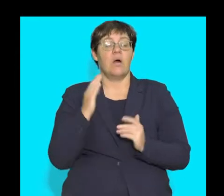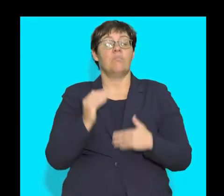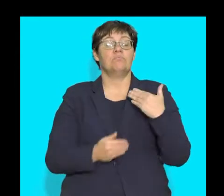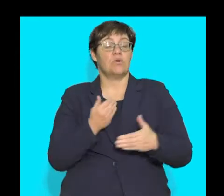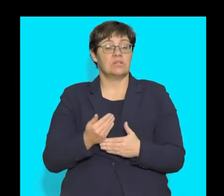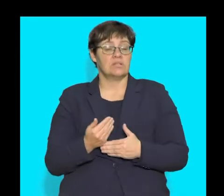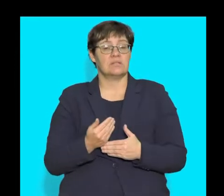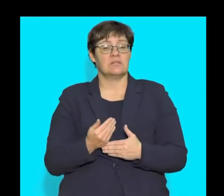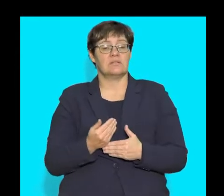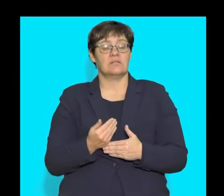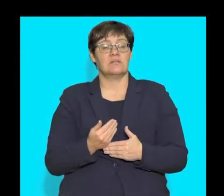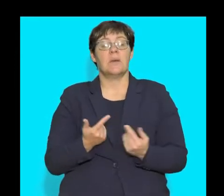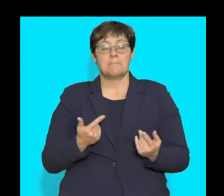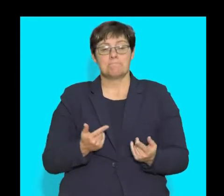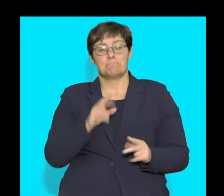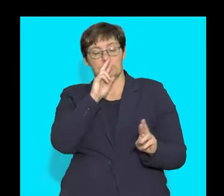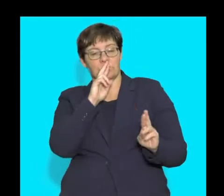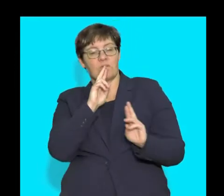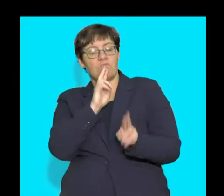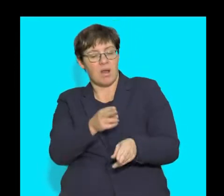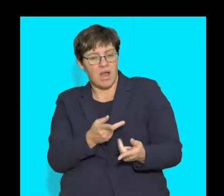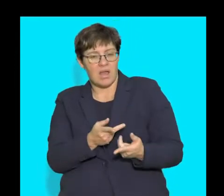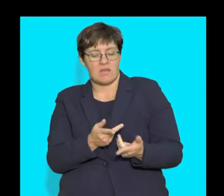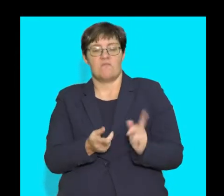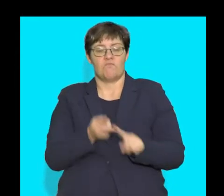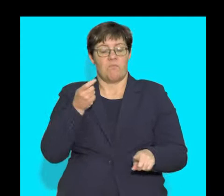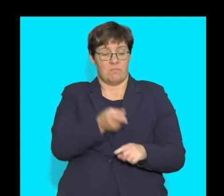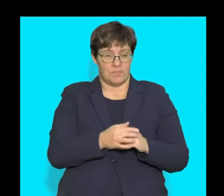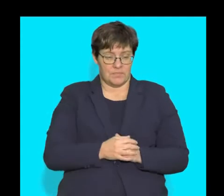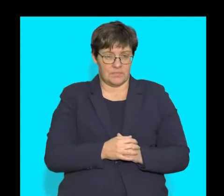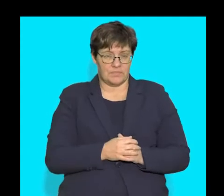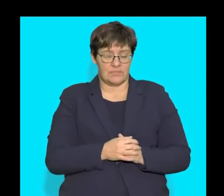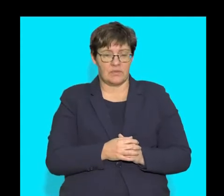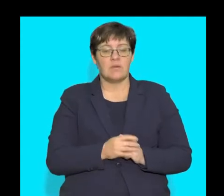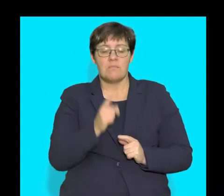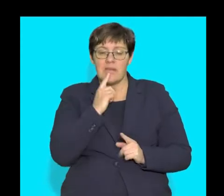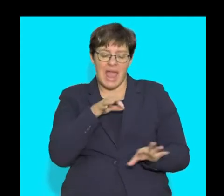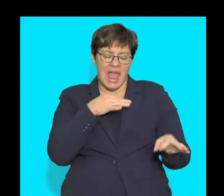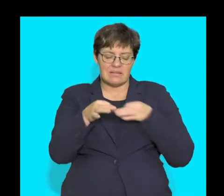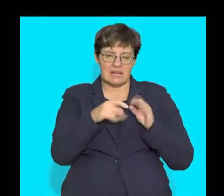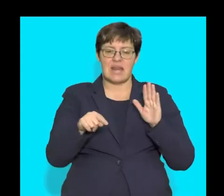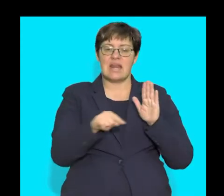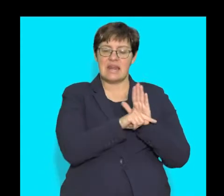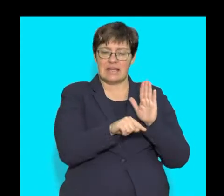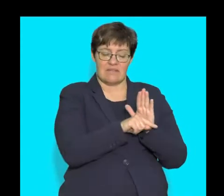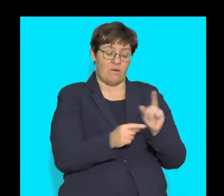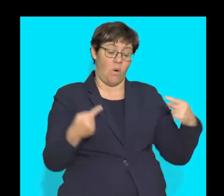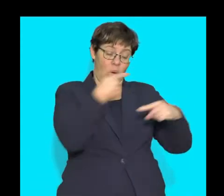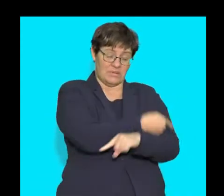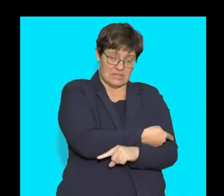that refers to giving a reply to, a response to. So again, let's unpack negative meaning and